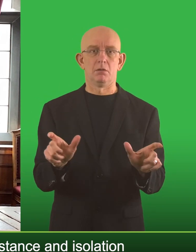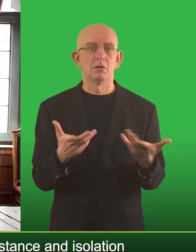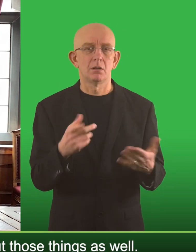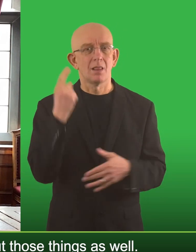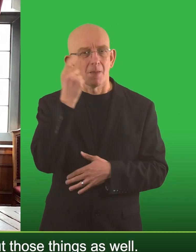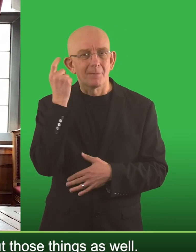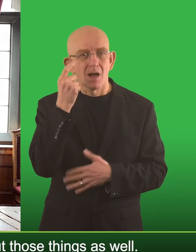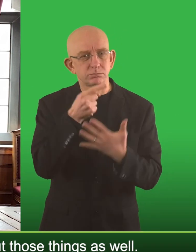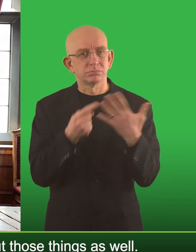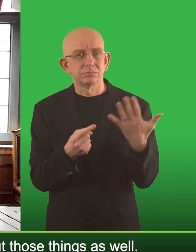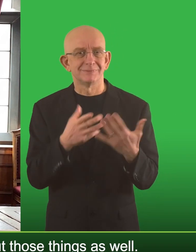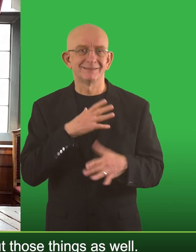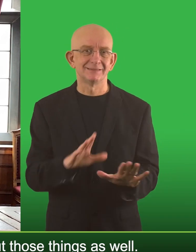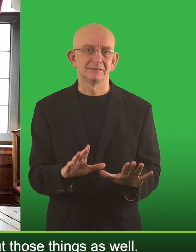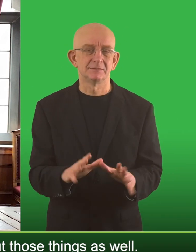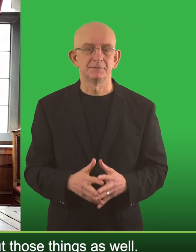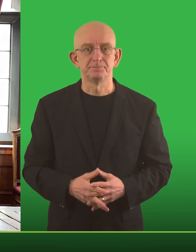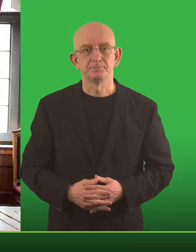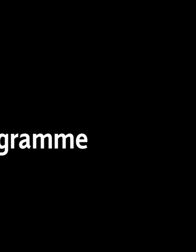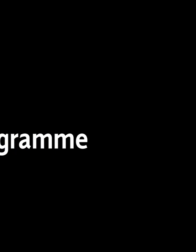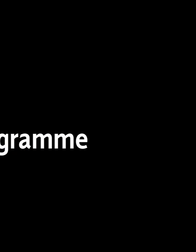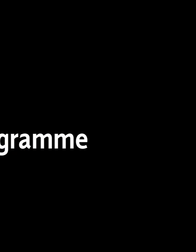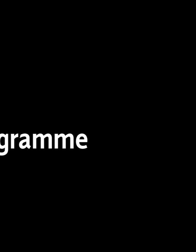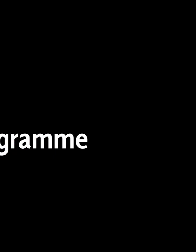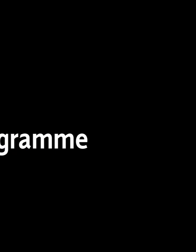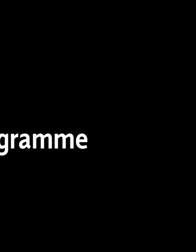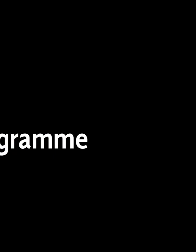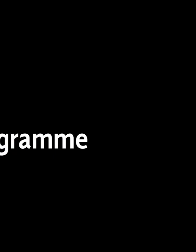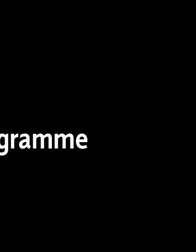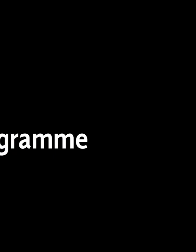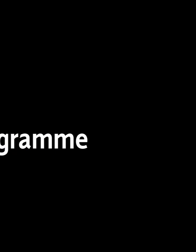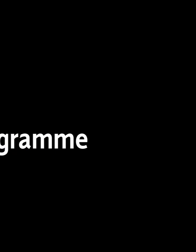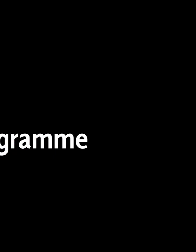to make a difference, and I'd encourage you to think about those things as well.